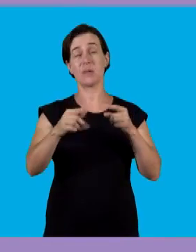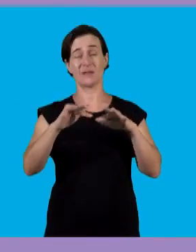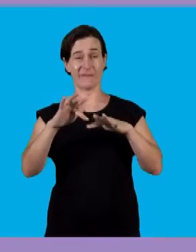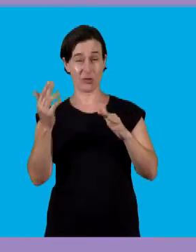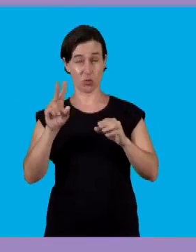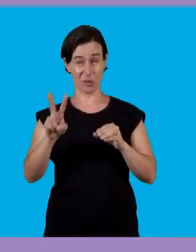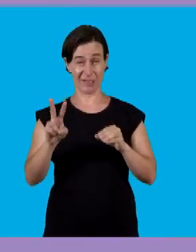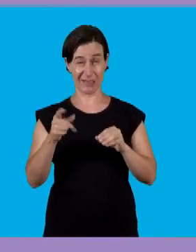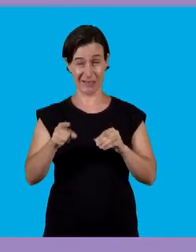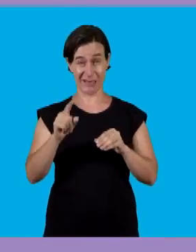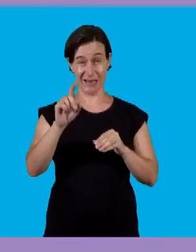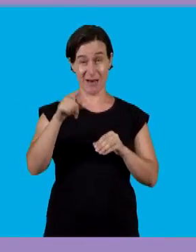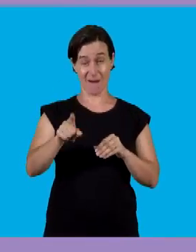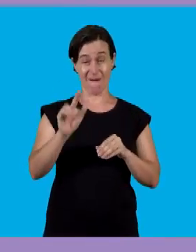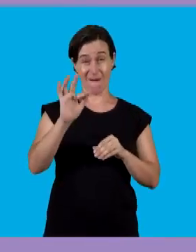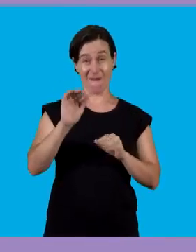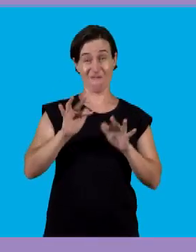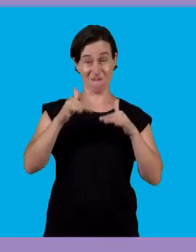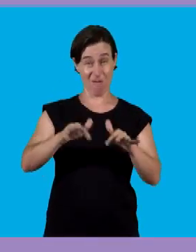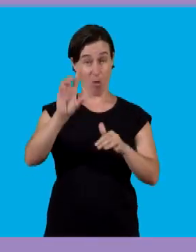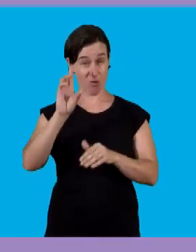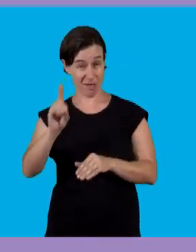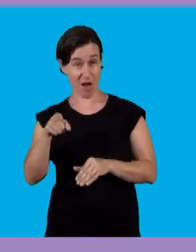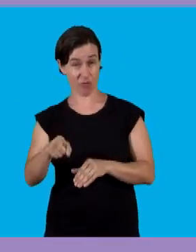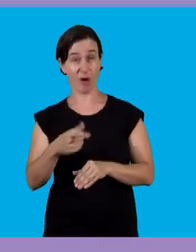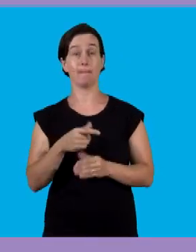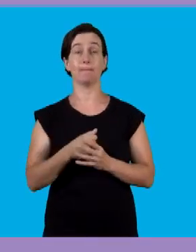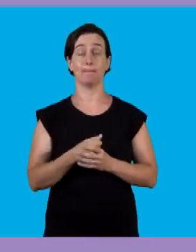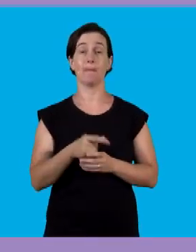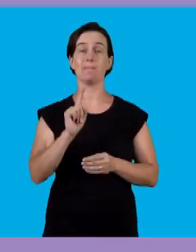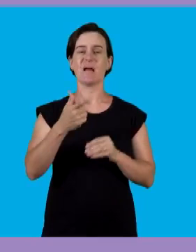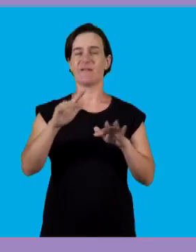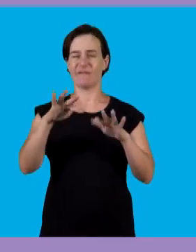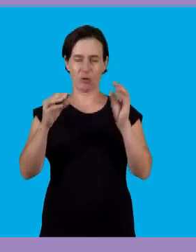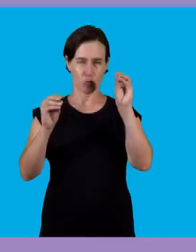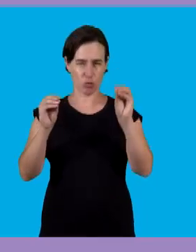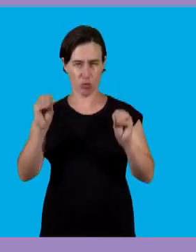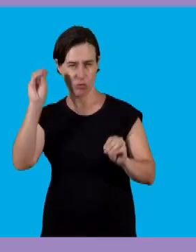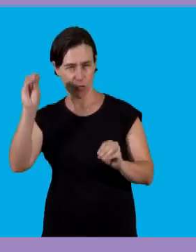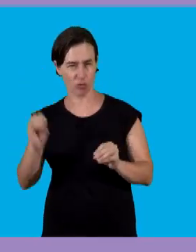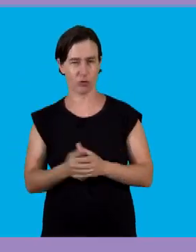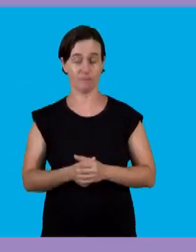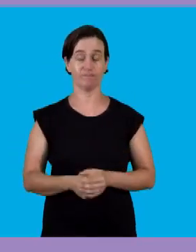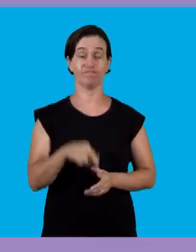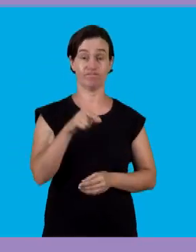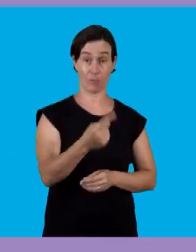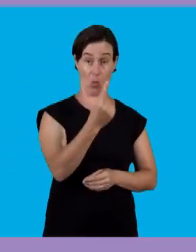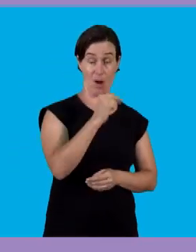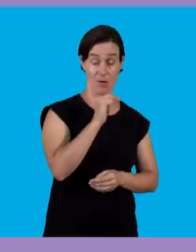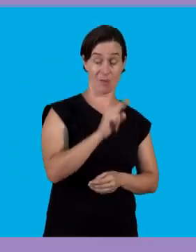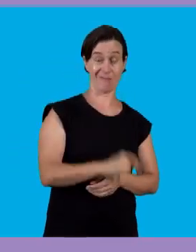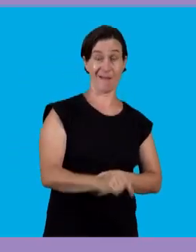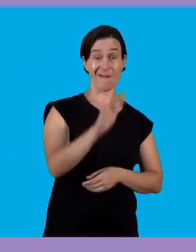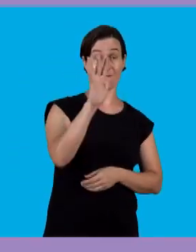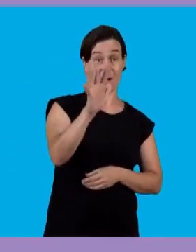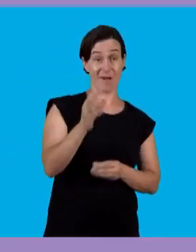diagrams using the given statements. So the first statement that we are given here is 5 is added to an